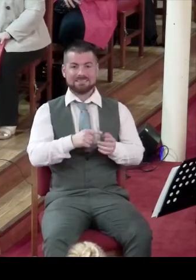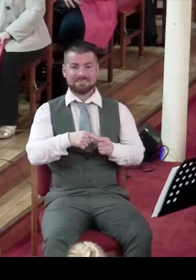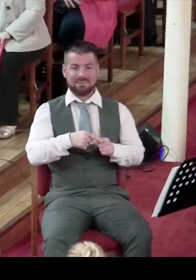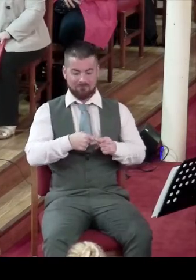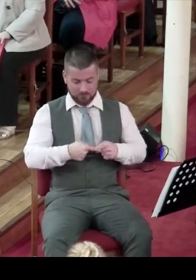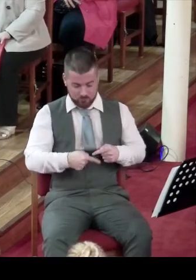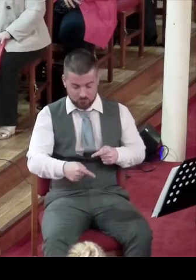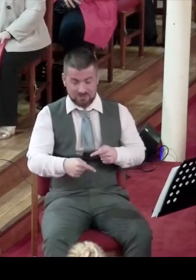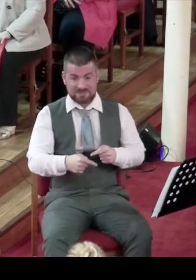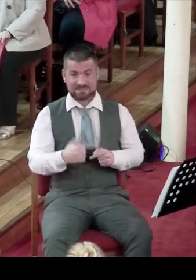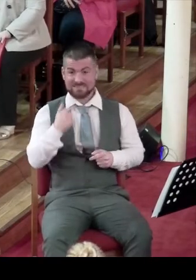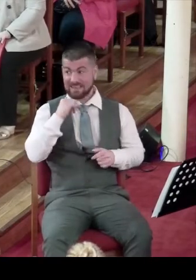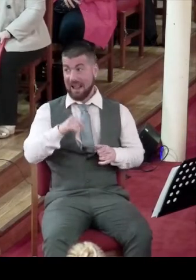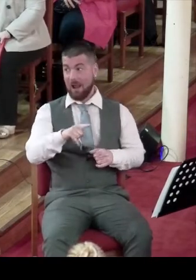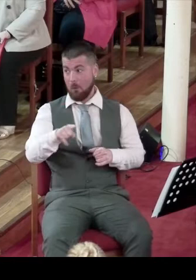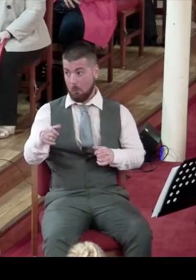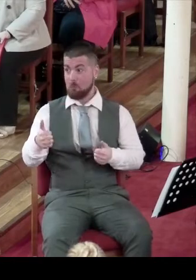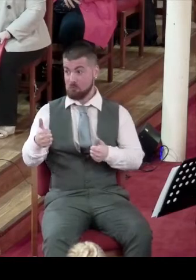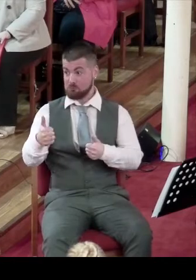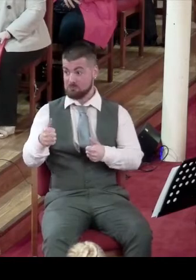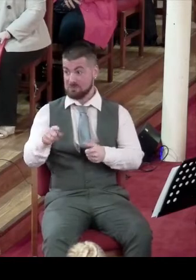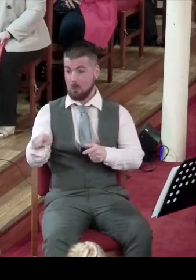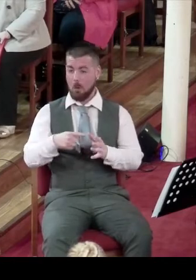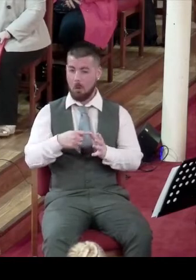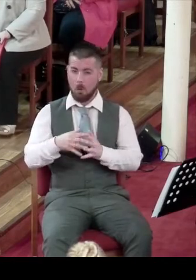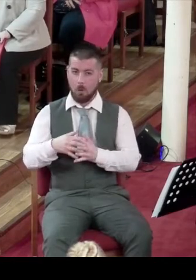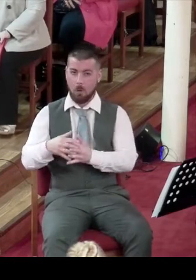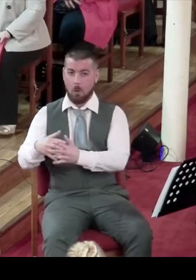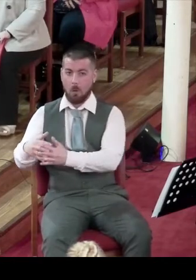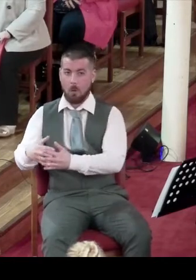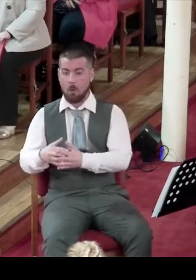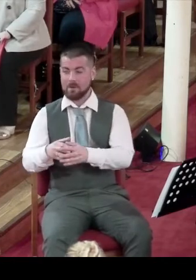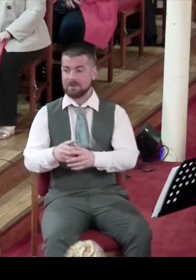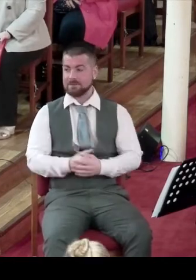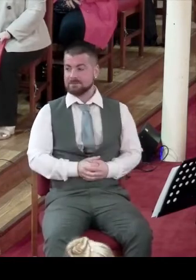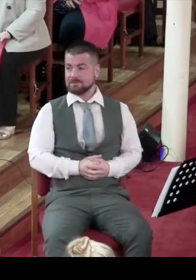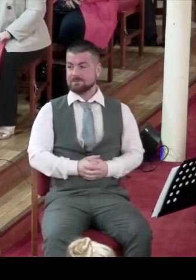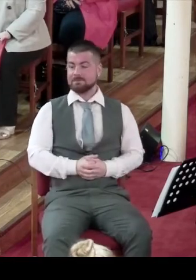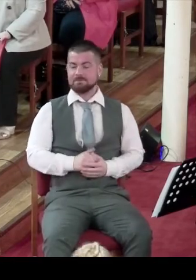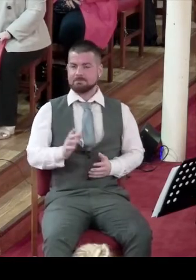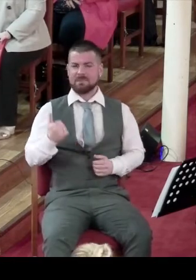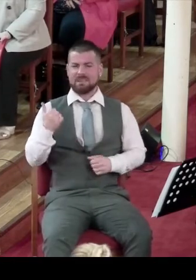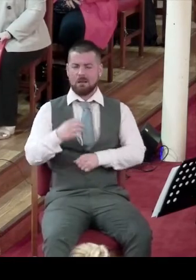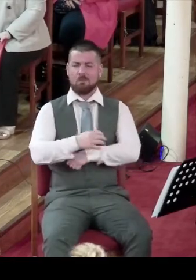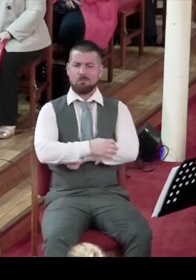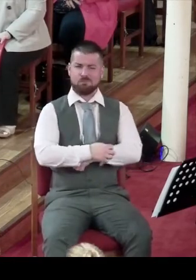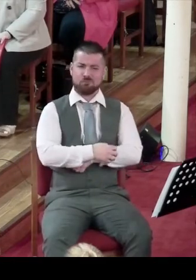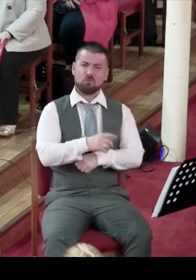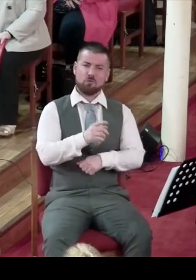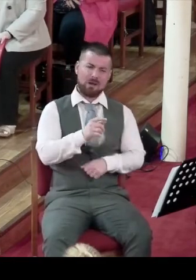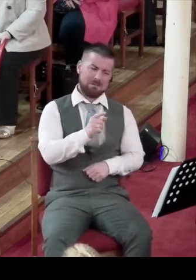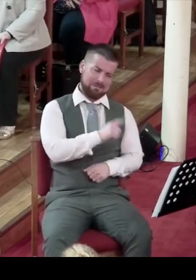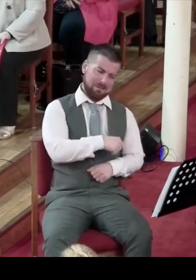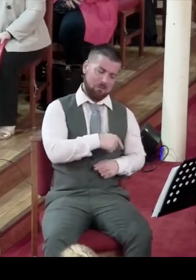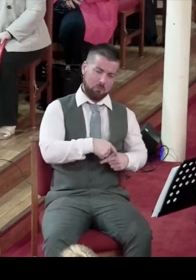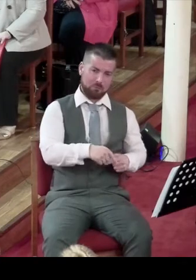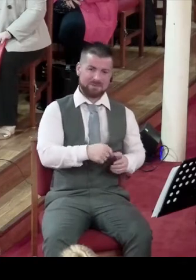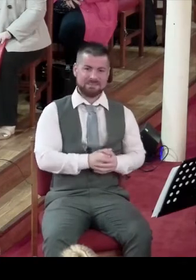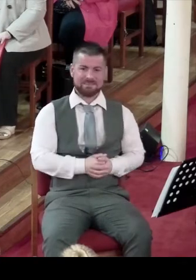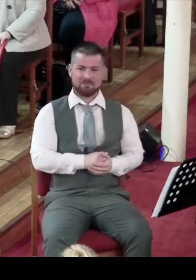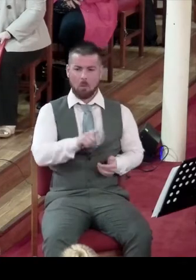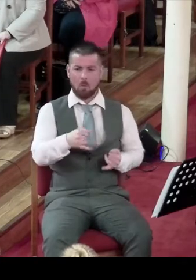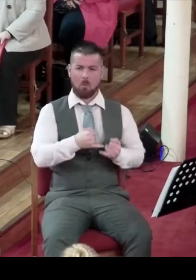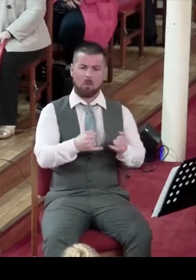Hey, you're getting really good at this. Yeah. No, I was poorer than that. That's